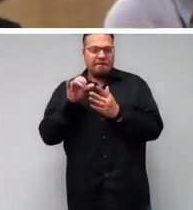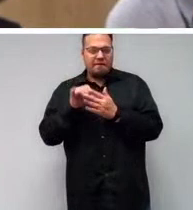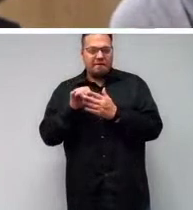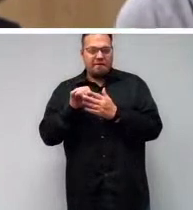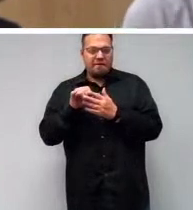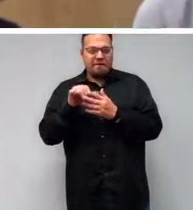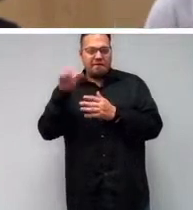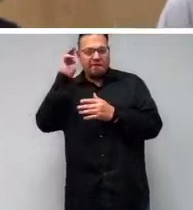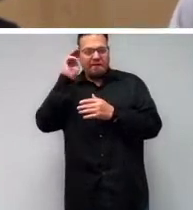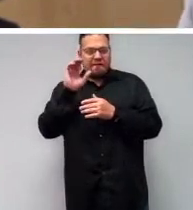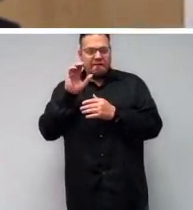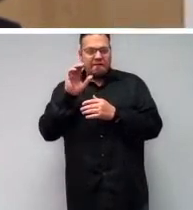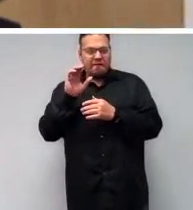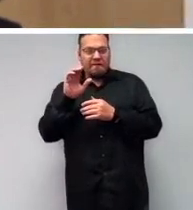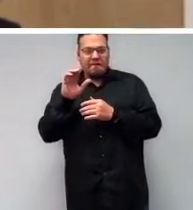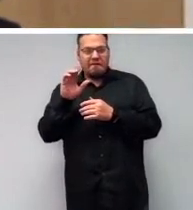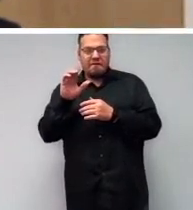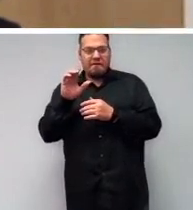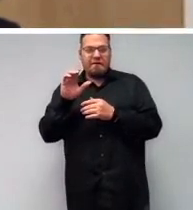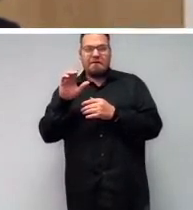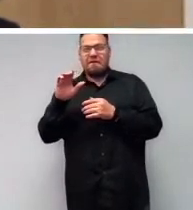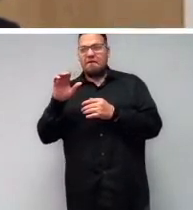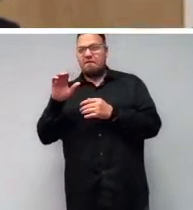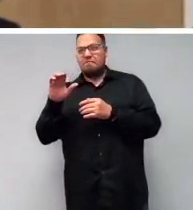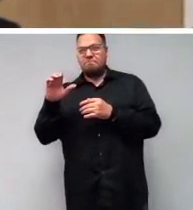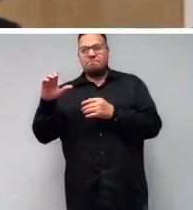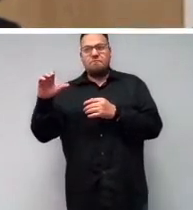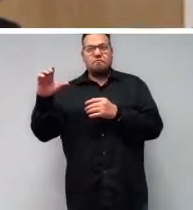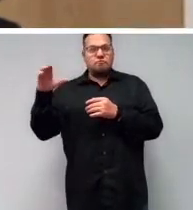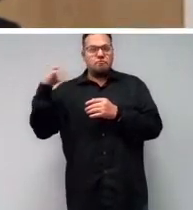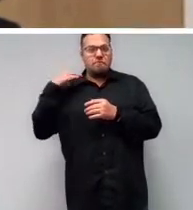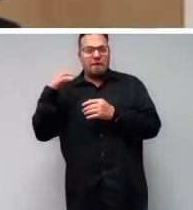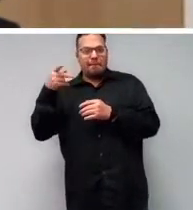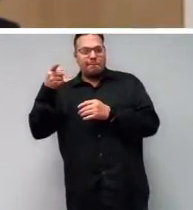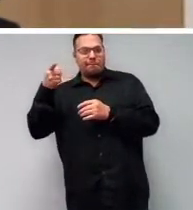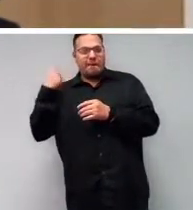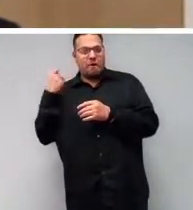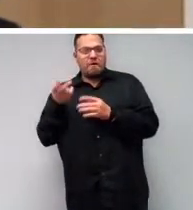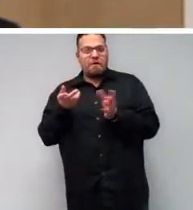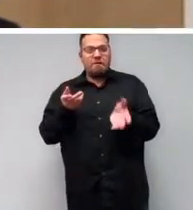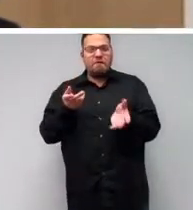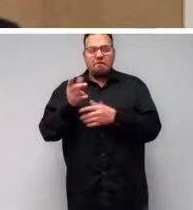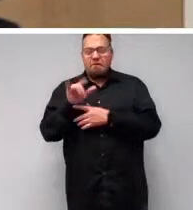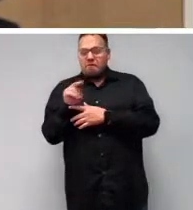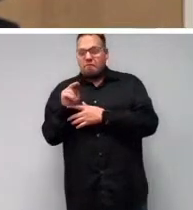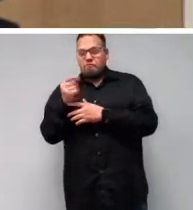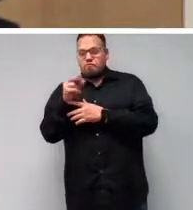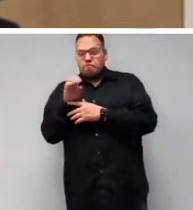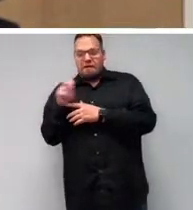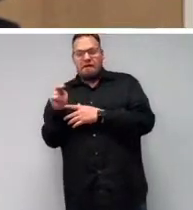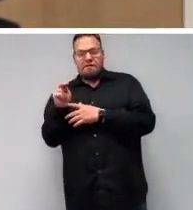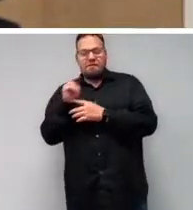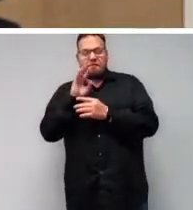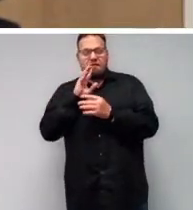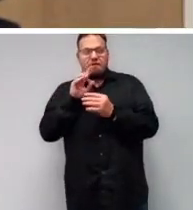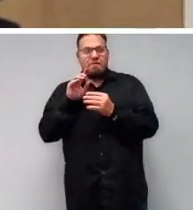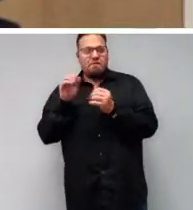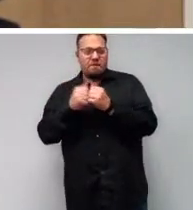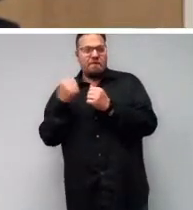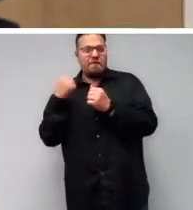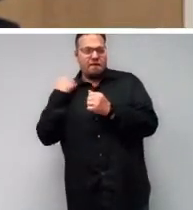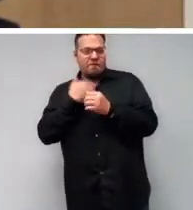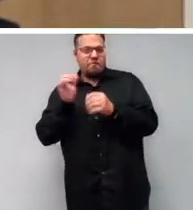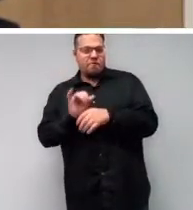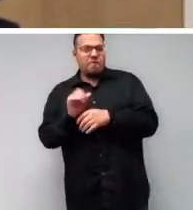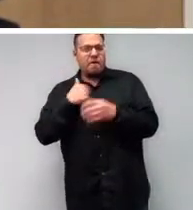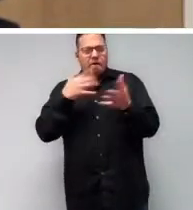DeCopolis, Superintendent Perry. Lynn Green is on the line as well. He's our environmental consultant. And so I wanted